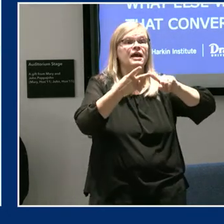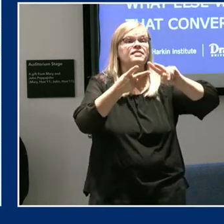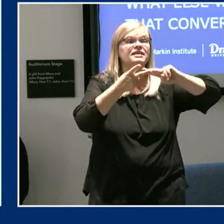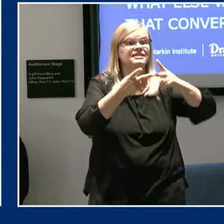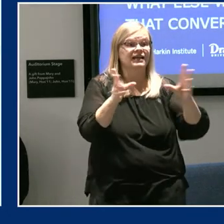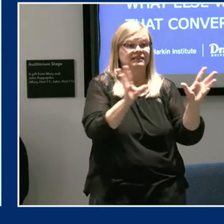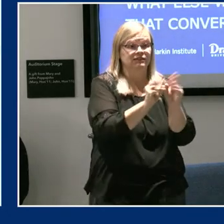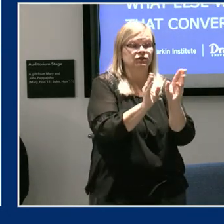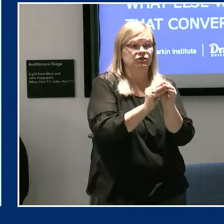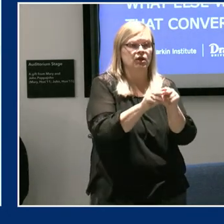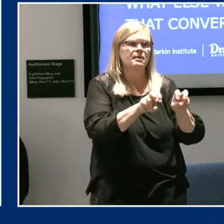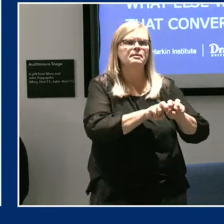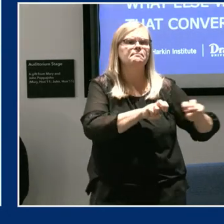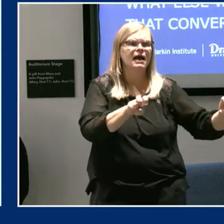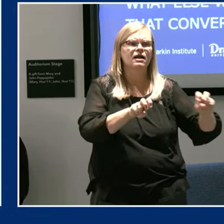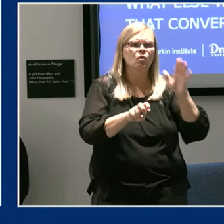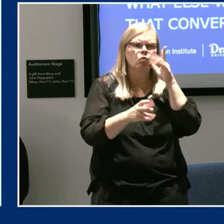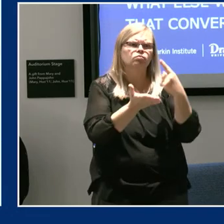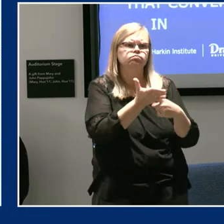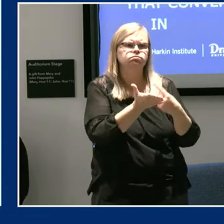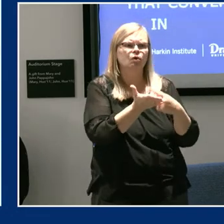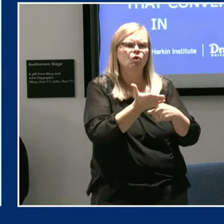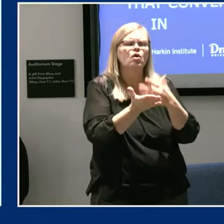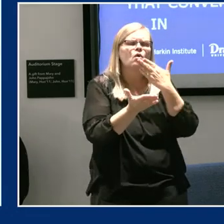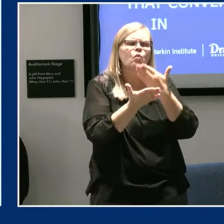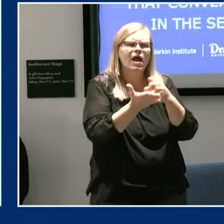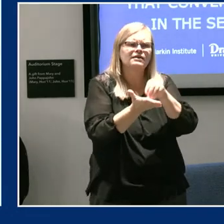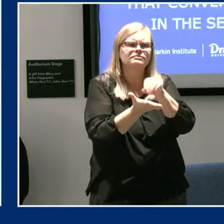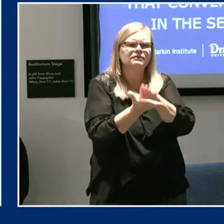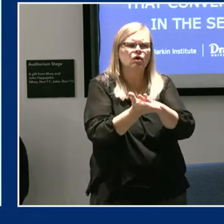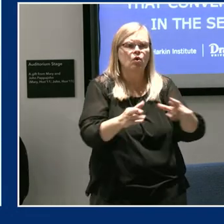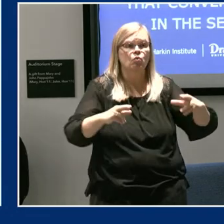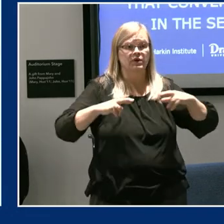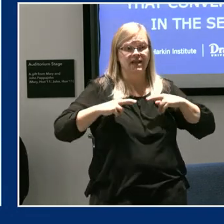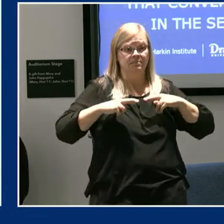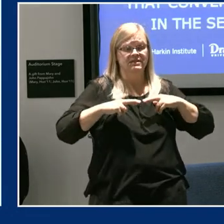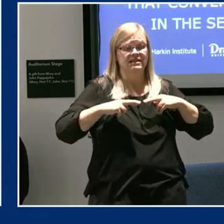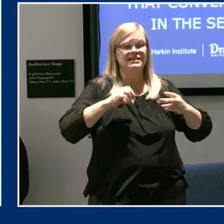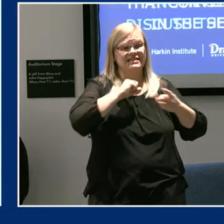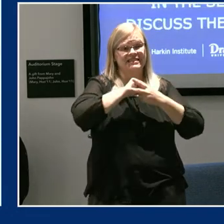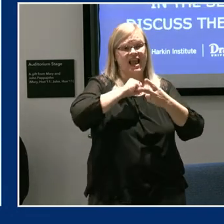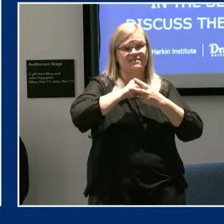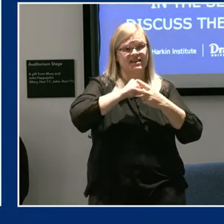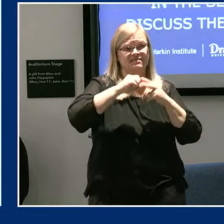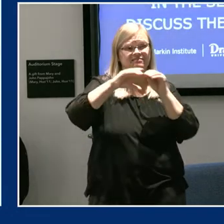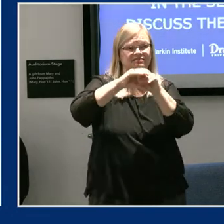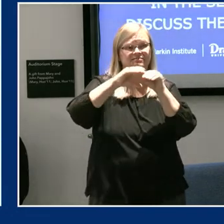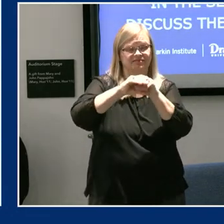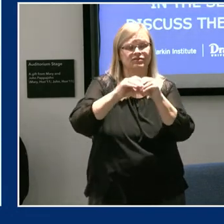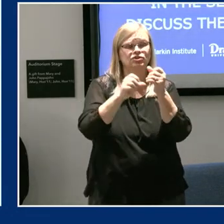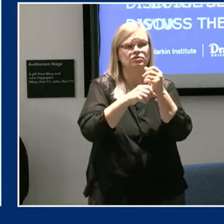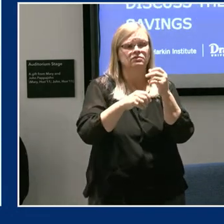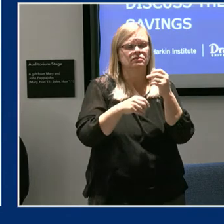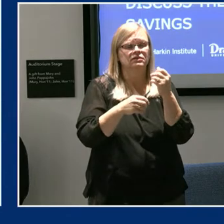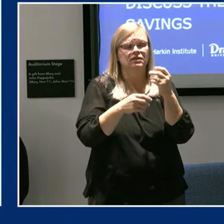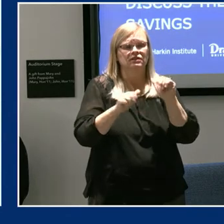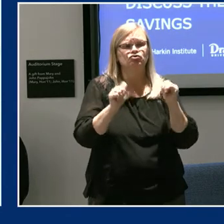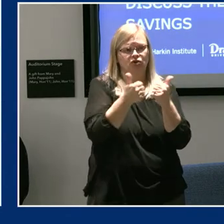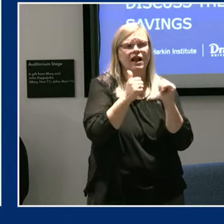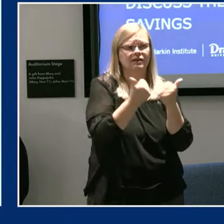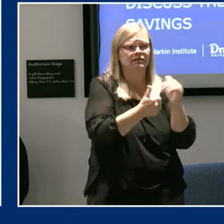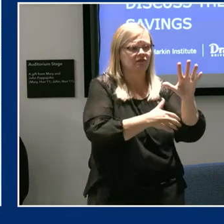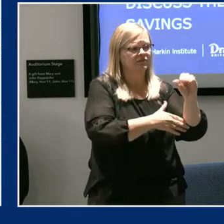session, our panelists will discuss the well-documented retirement savings challenges, the 50%